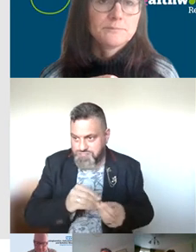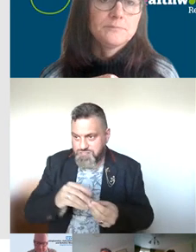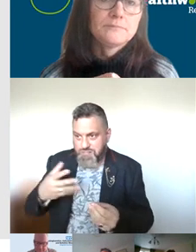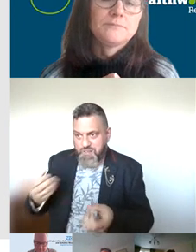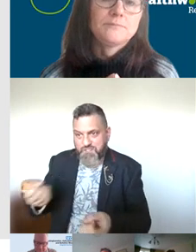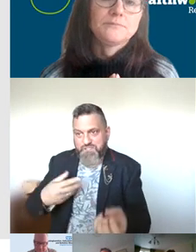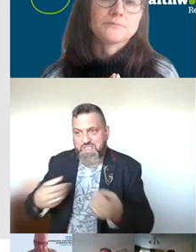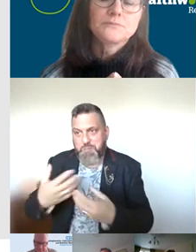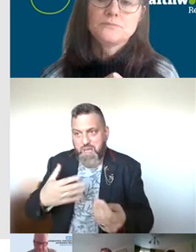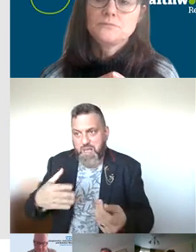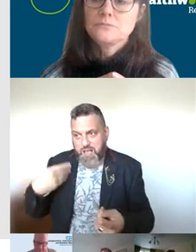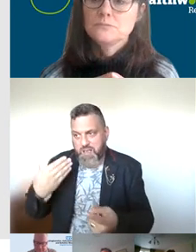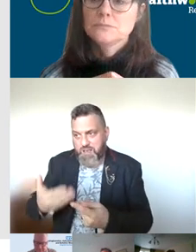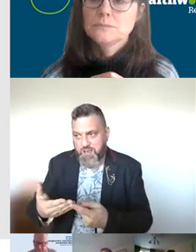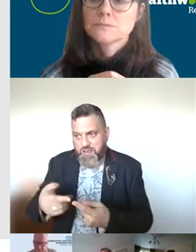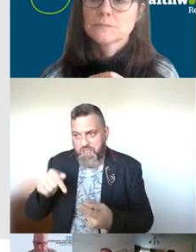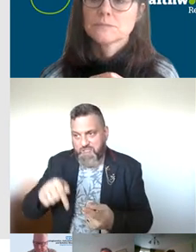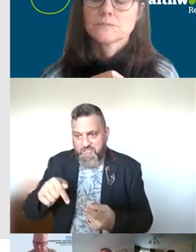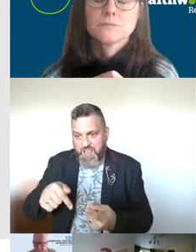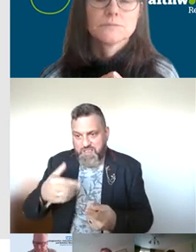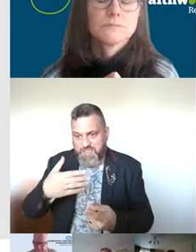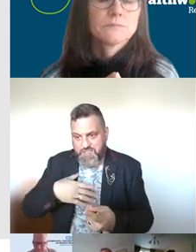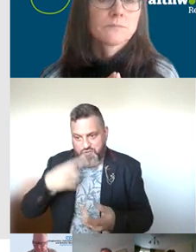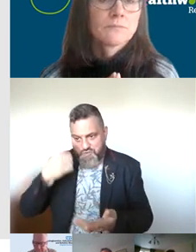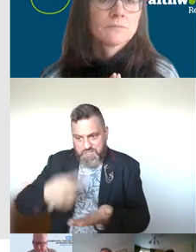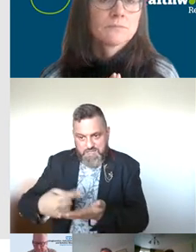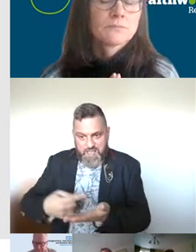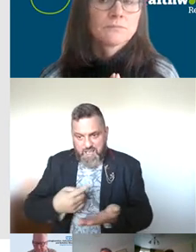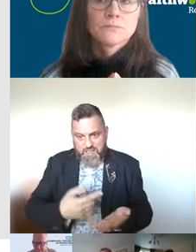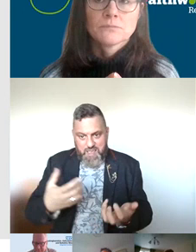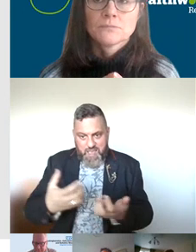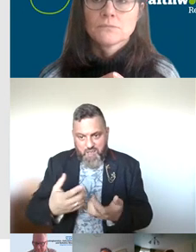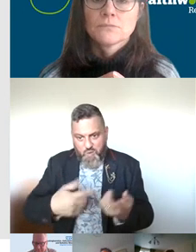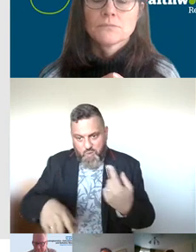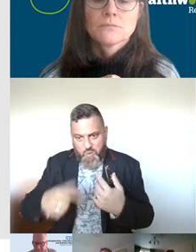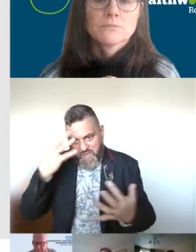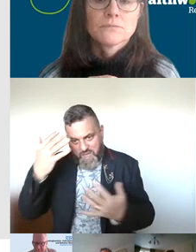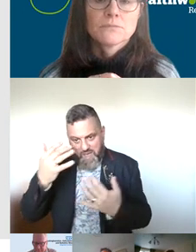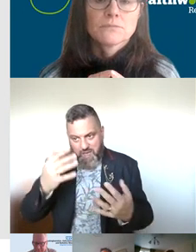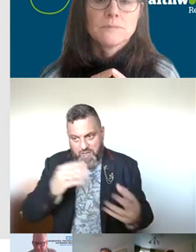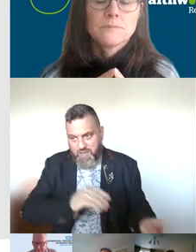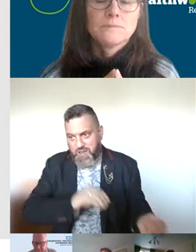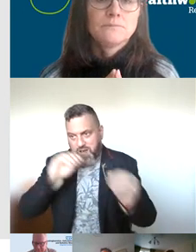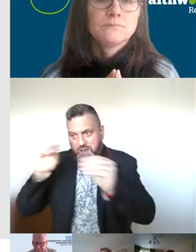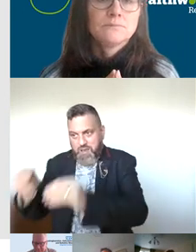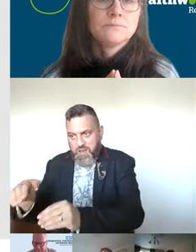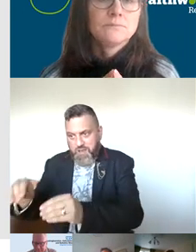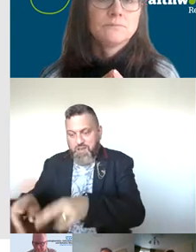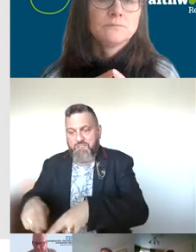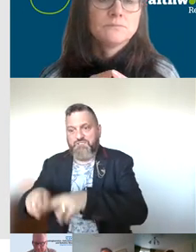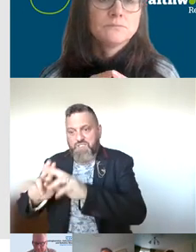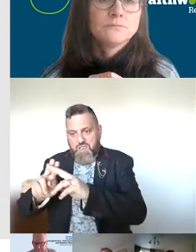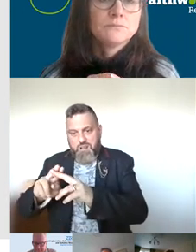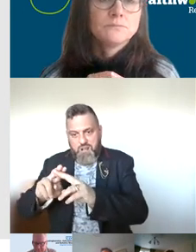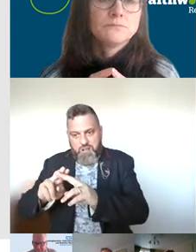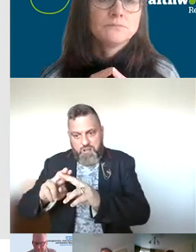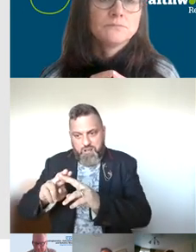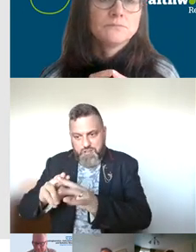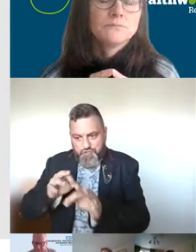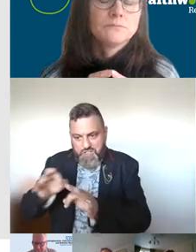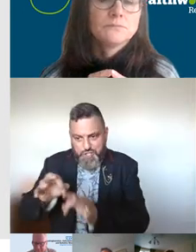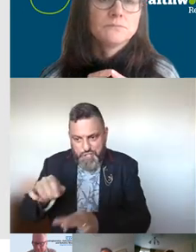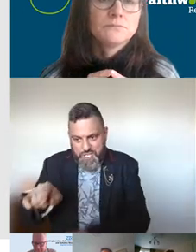period, that we then need to make some decisions about how we reflect into a final version of the strategy.